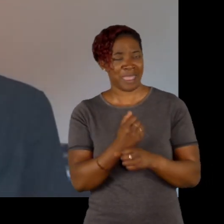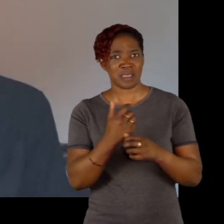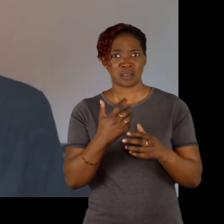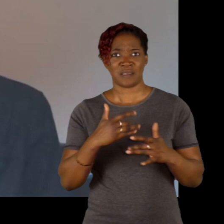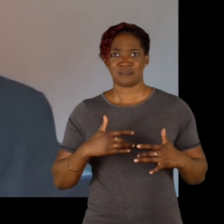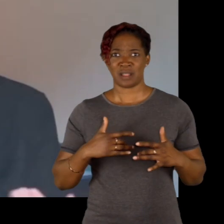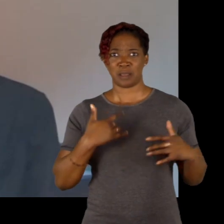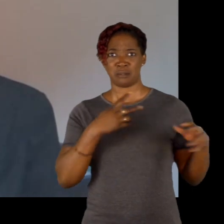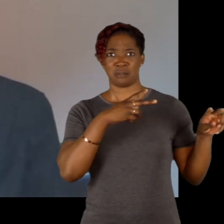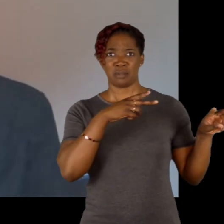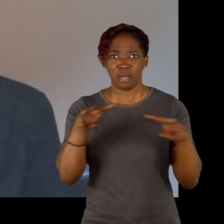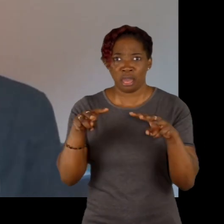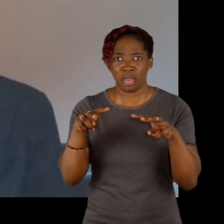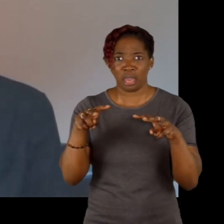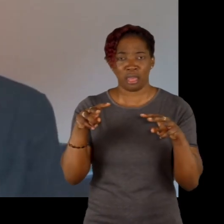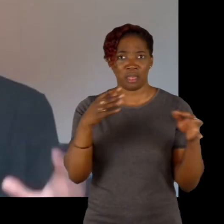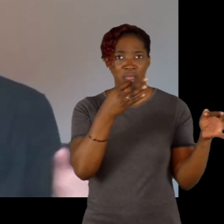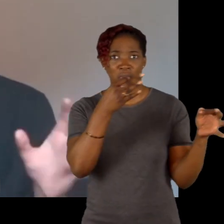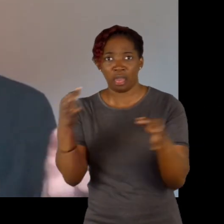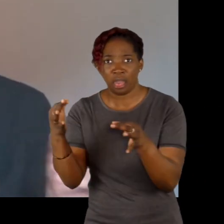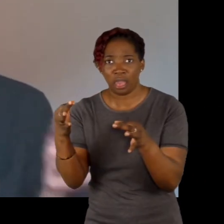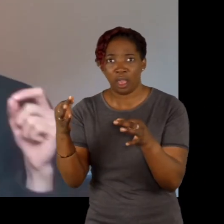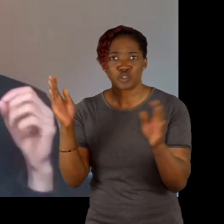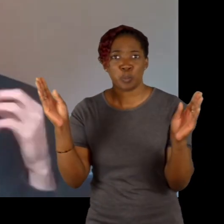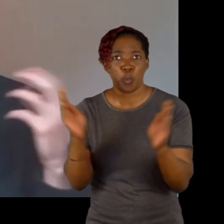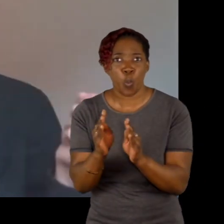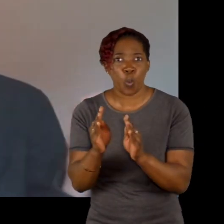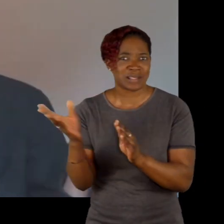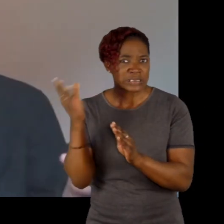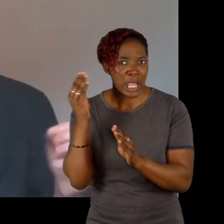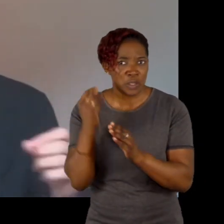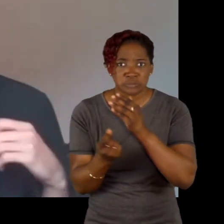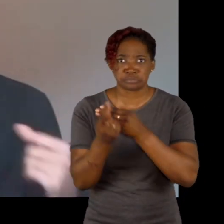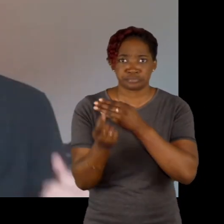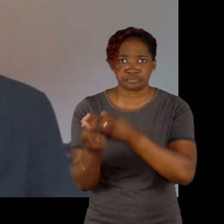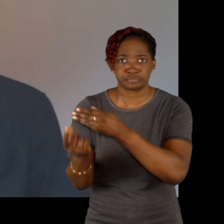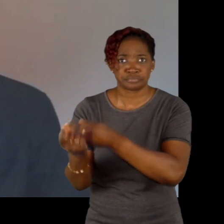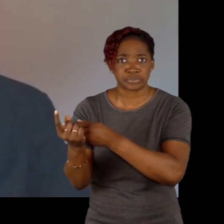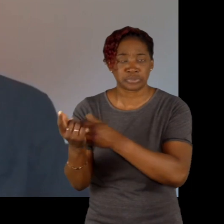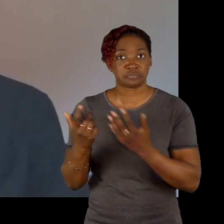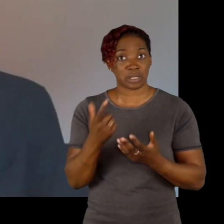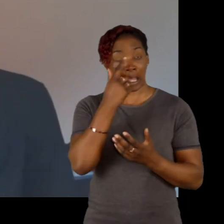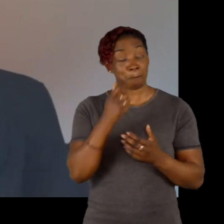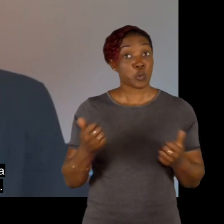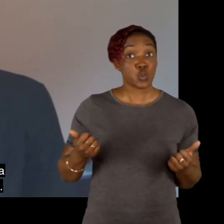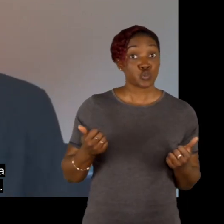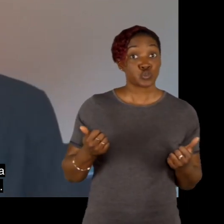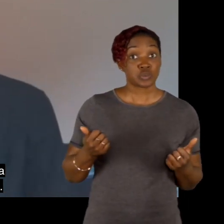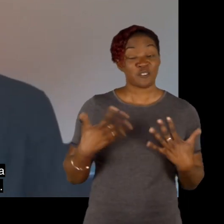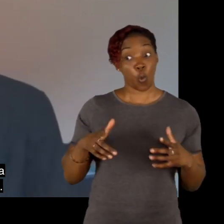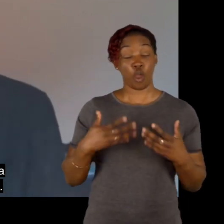silence sort of makes us pay attention to some more of the little sounds that are happening in the